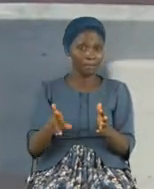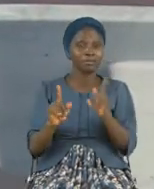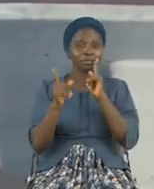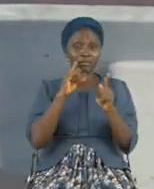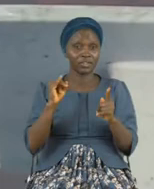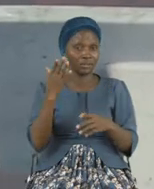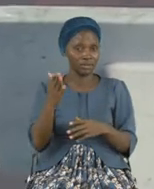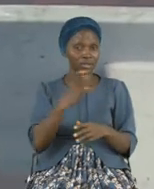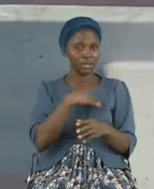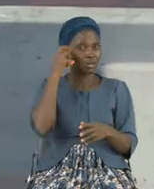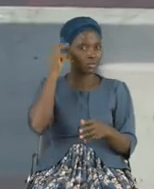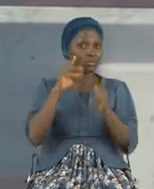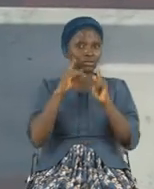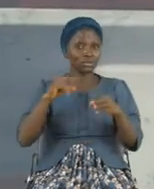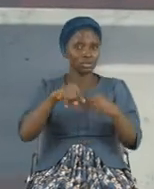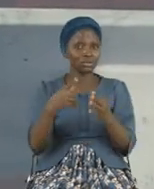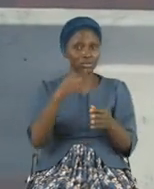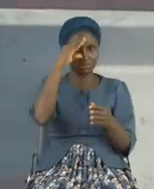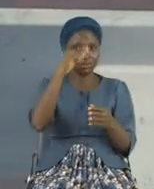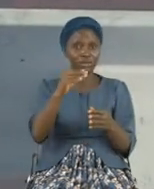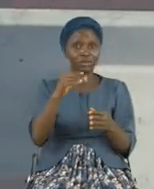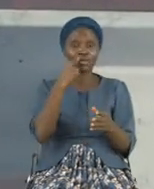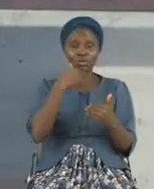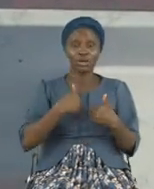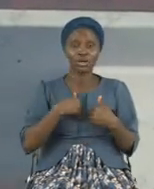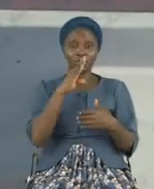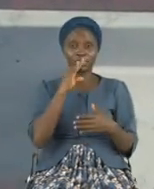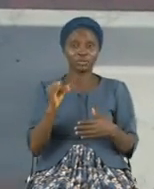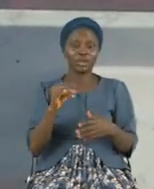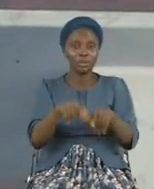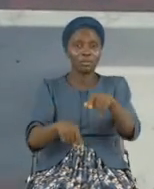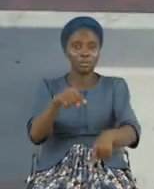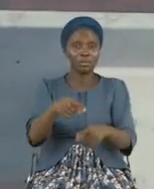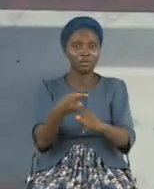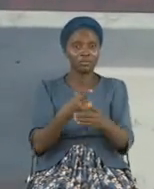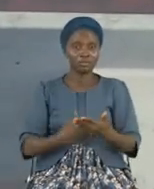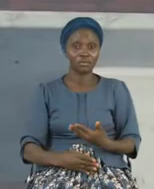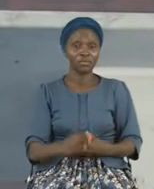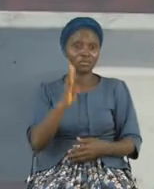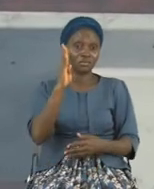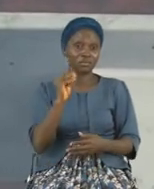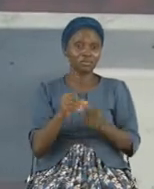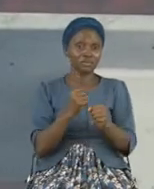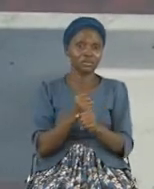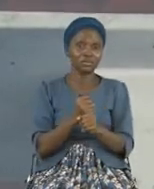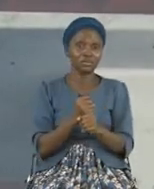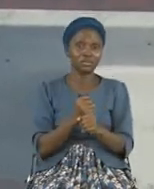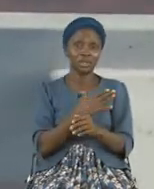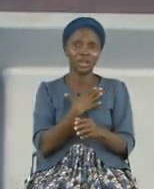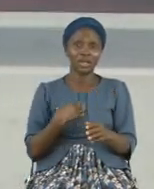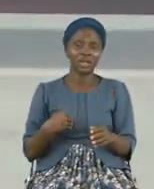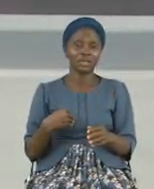about the man who had been paralyzed from birth, 40 years. And he